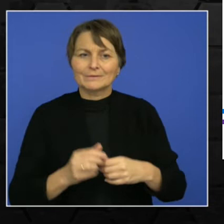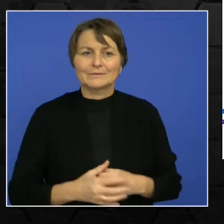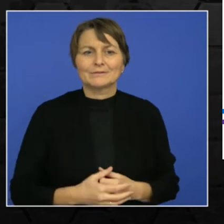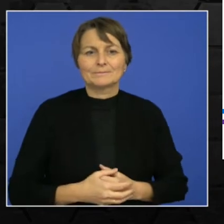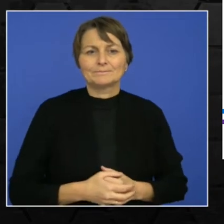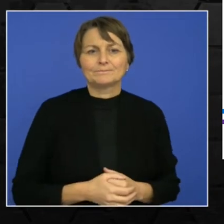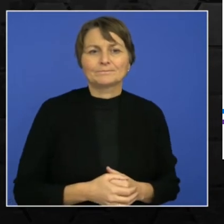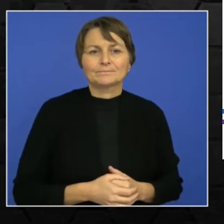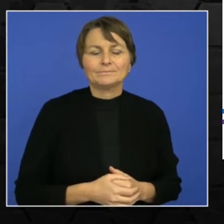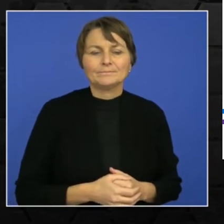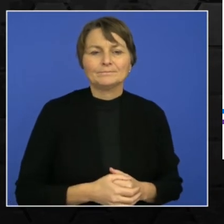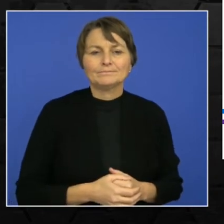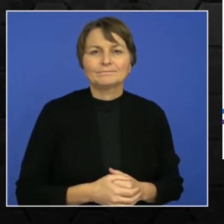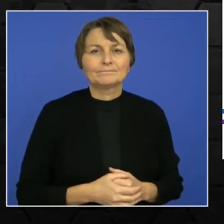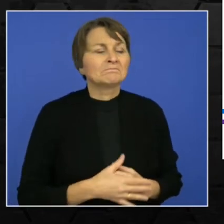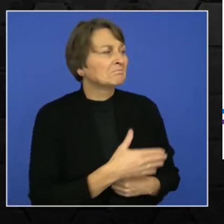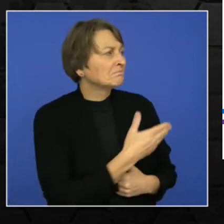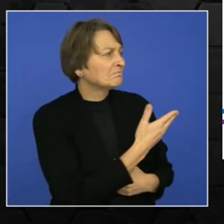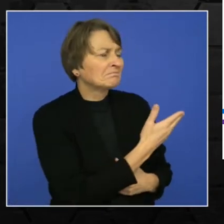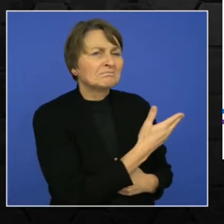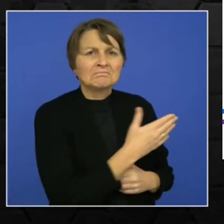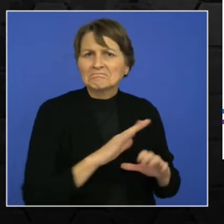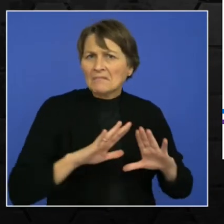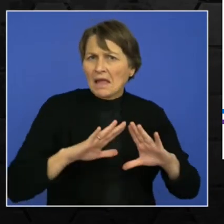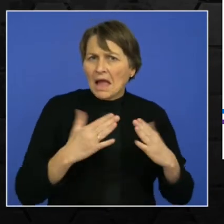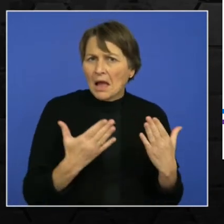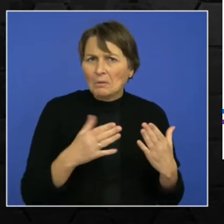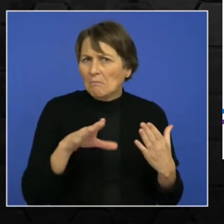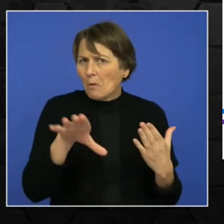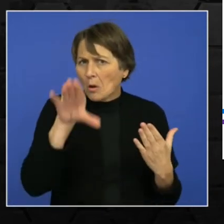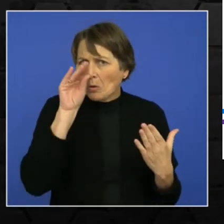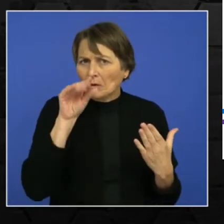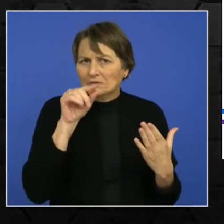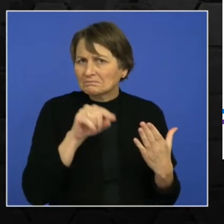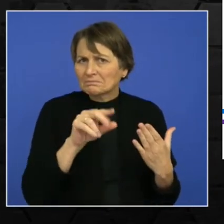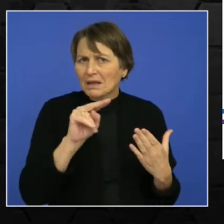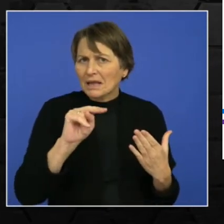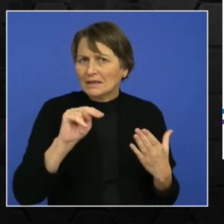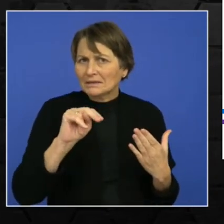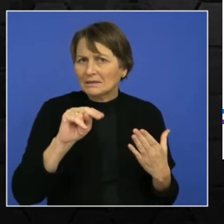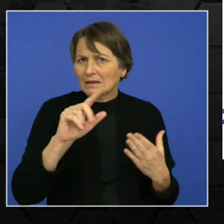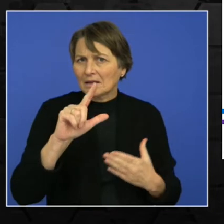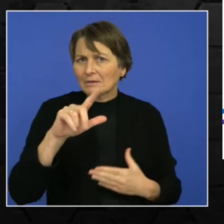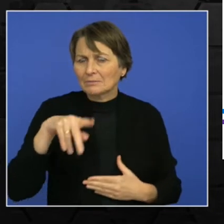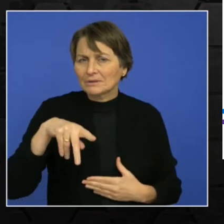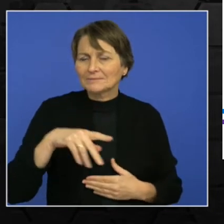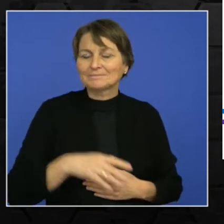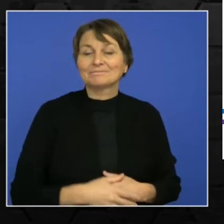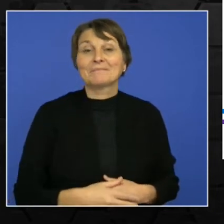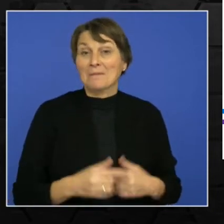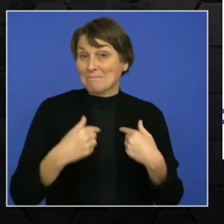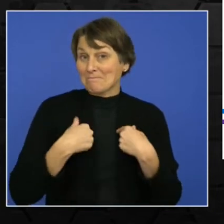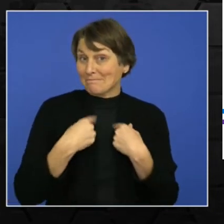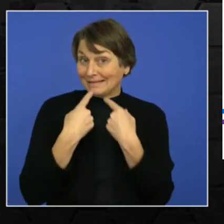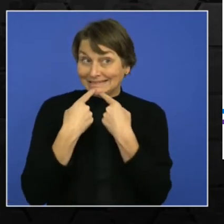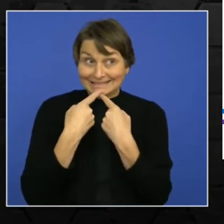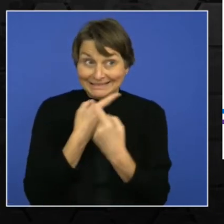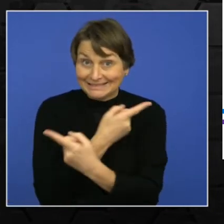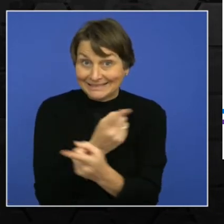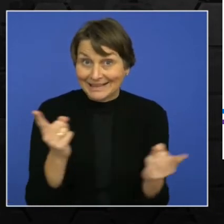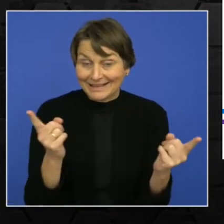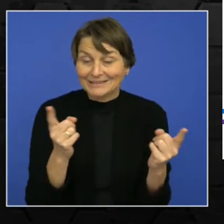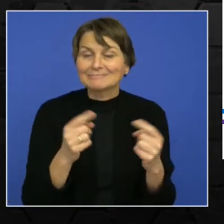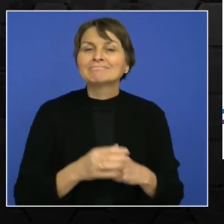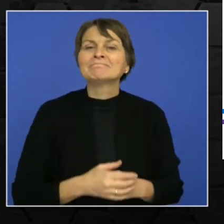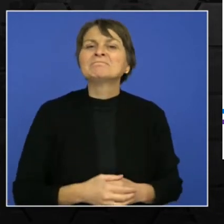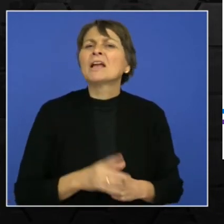And like, how should you learn NLP? Uh, I always tell people that you shouldn't directly